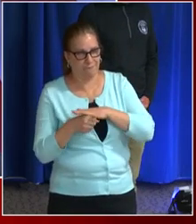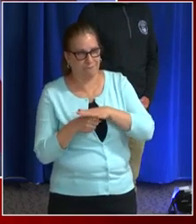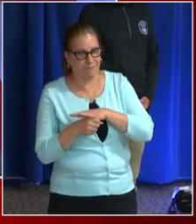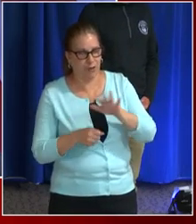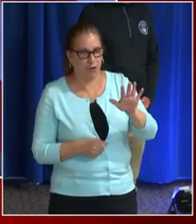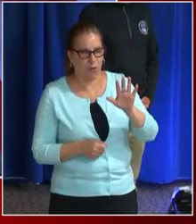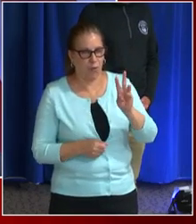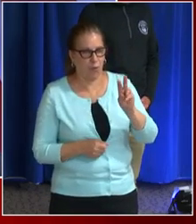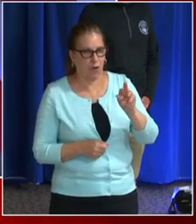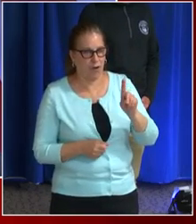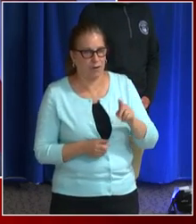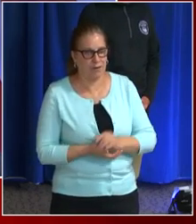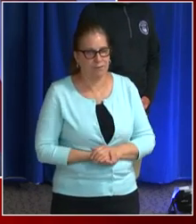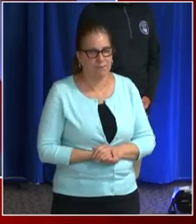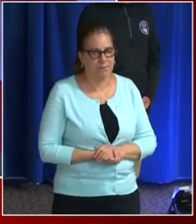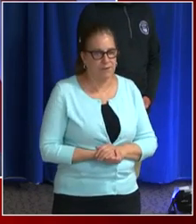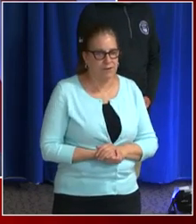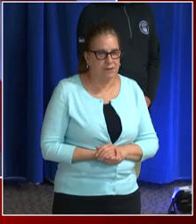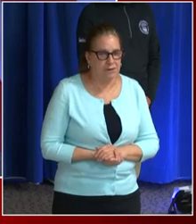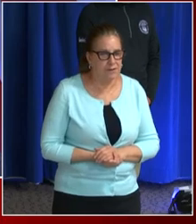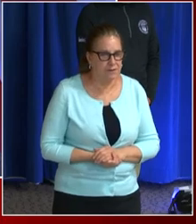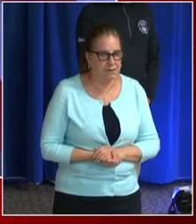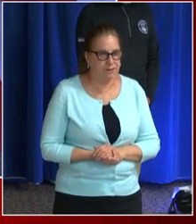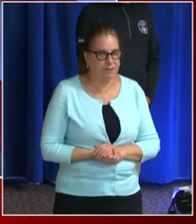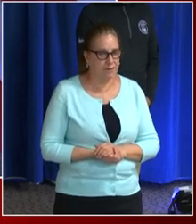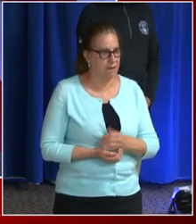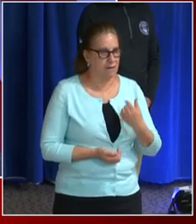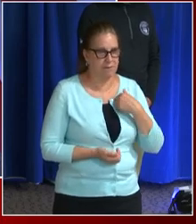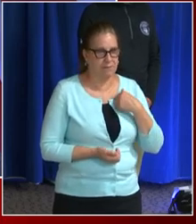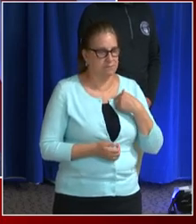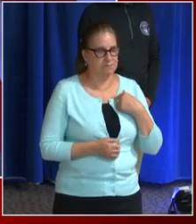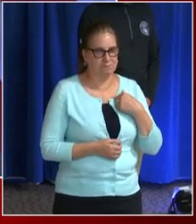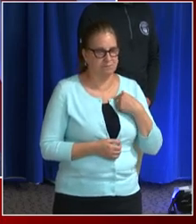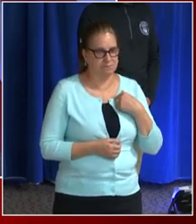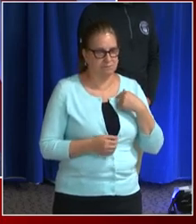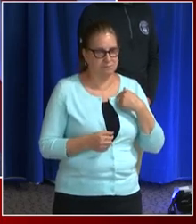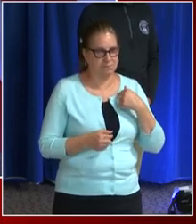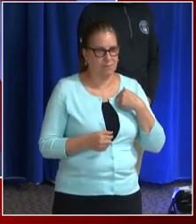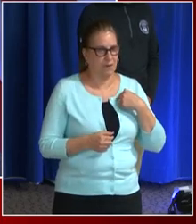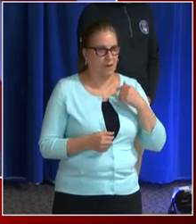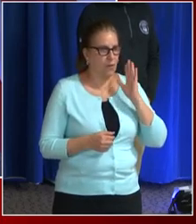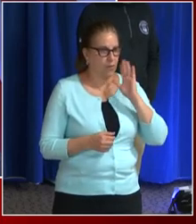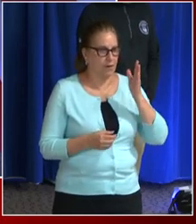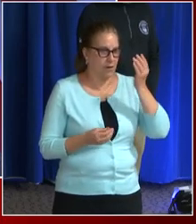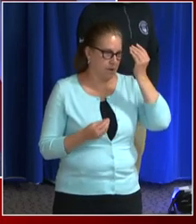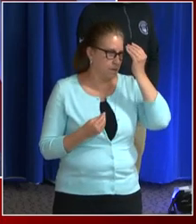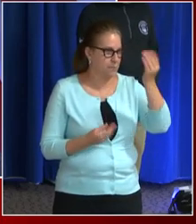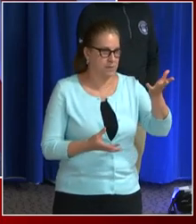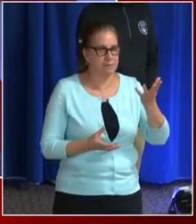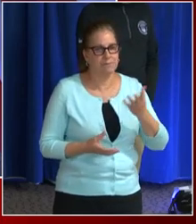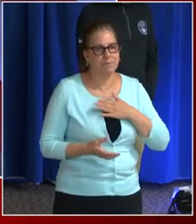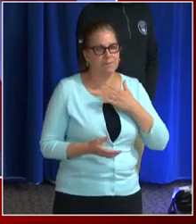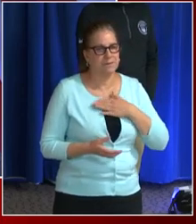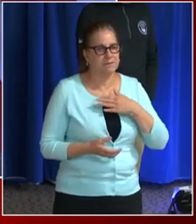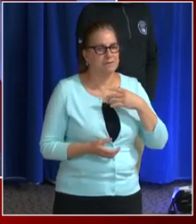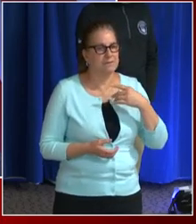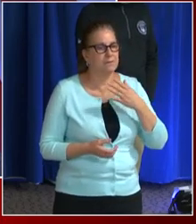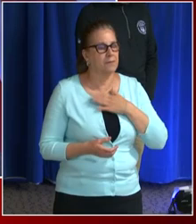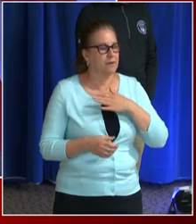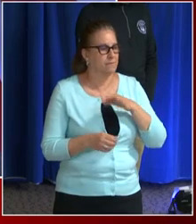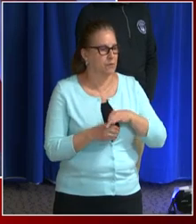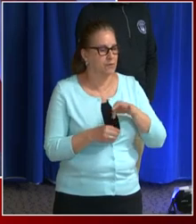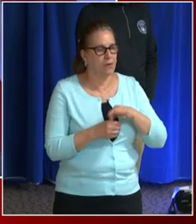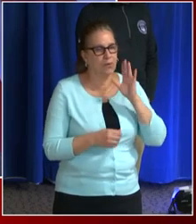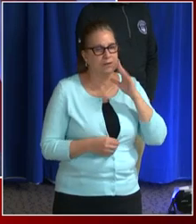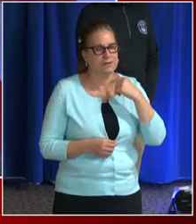politics from this podium, but I'm happy to let you know where I'm going to go vote, and I'll tell you all about my choices. This is my last follow-up. What would you